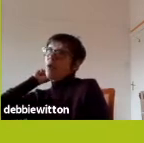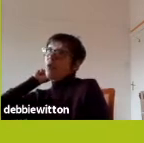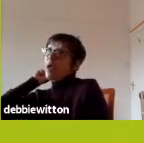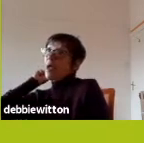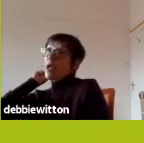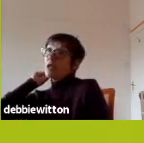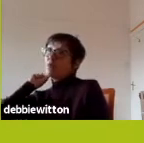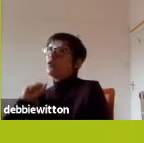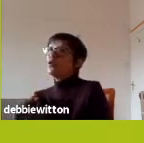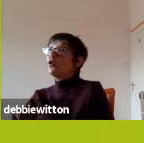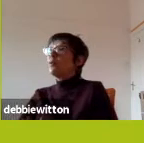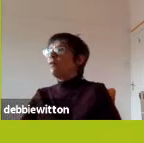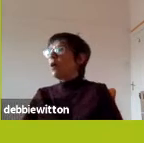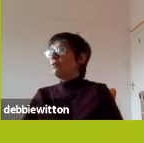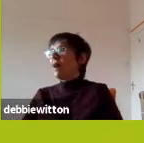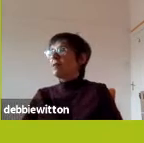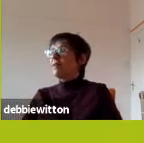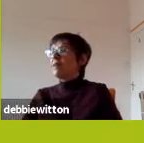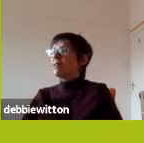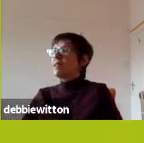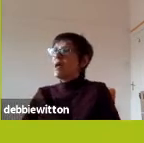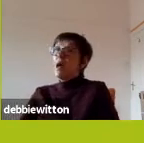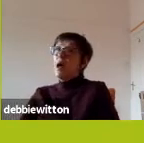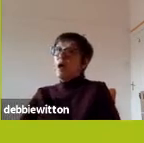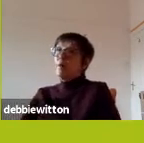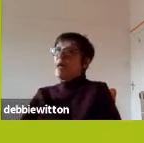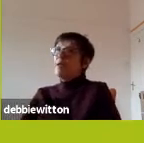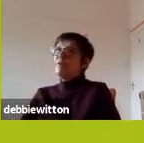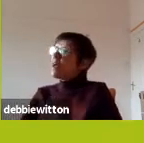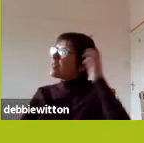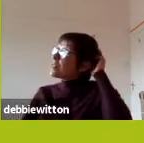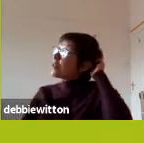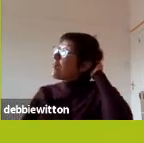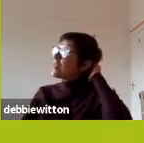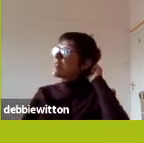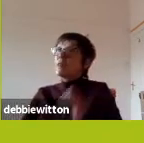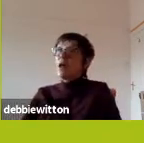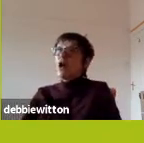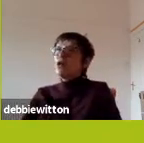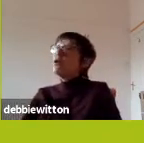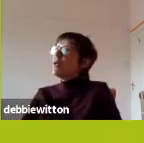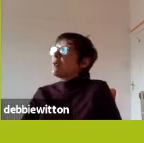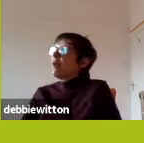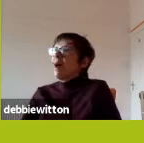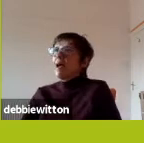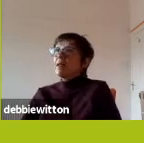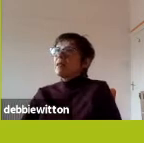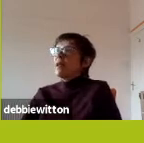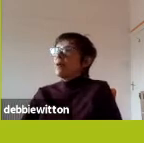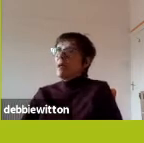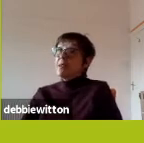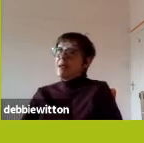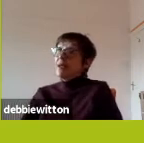2017, where a small group of rider activists in France created a union,